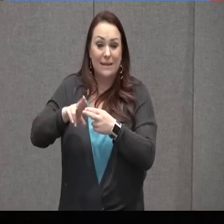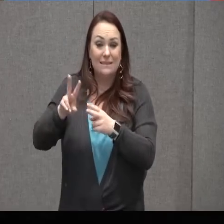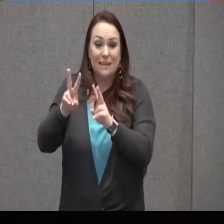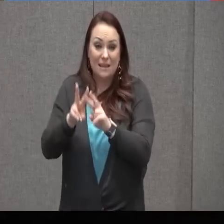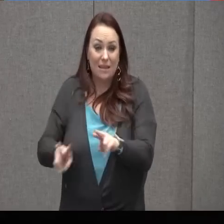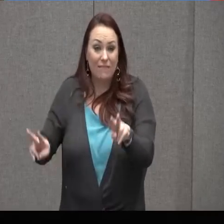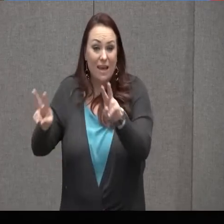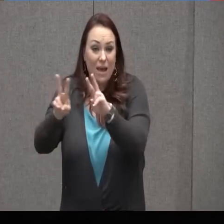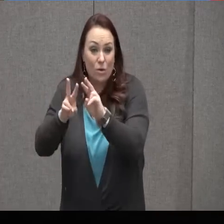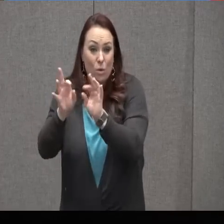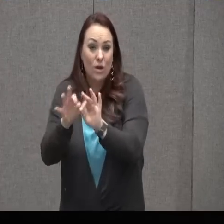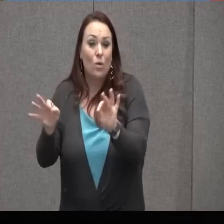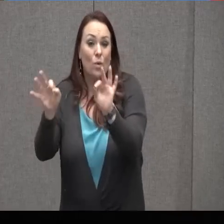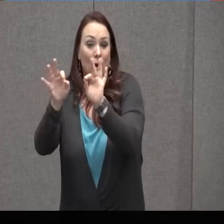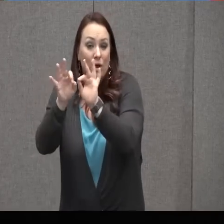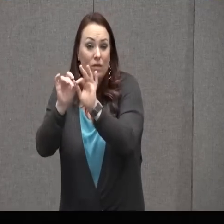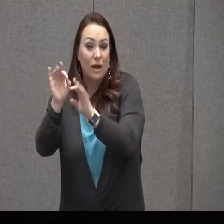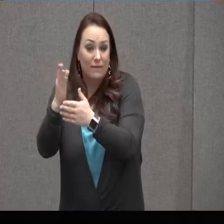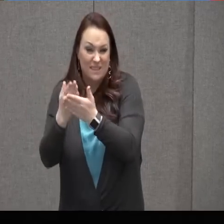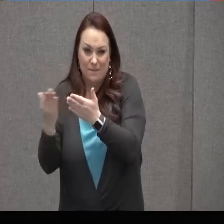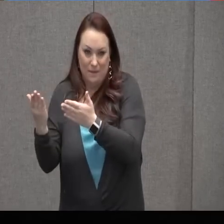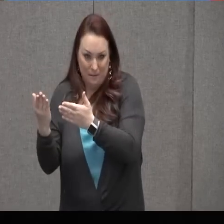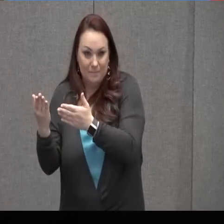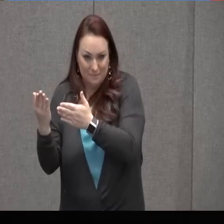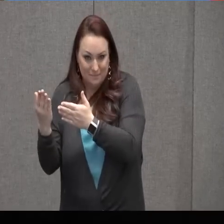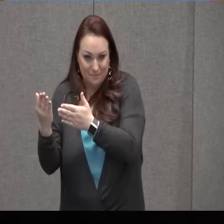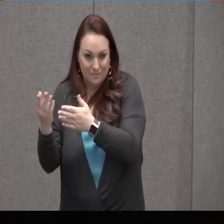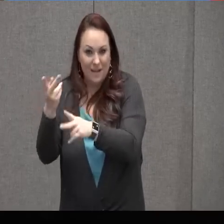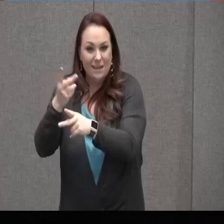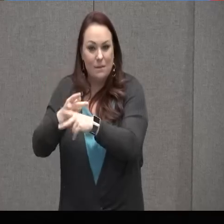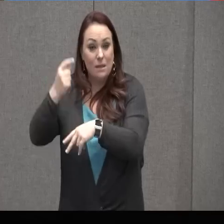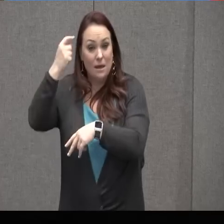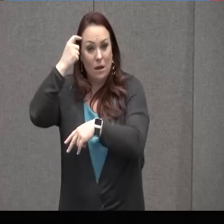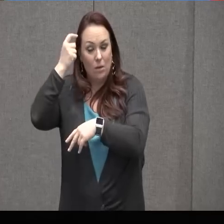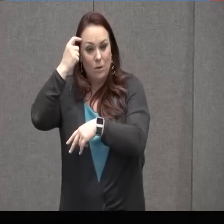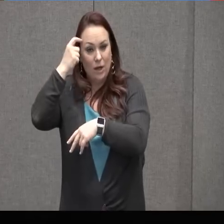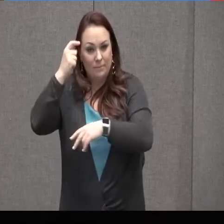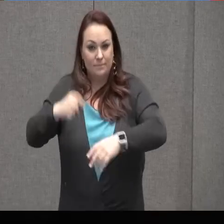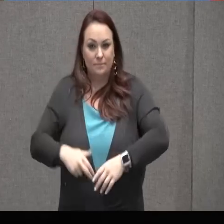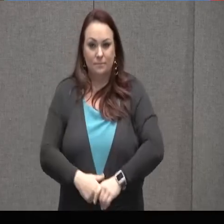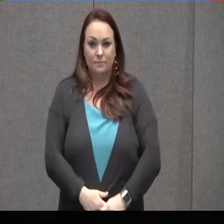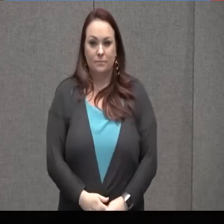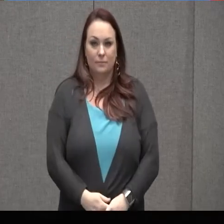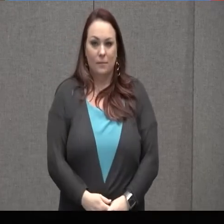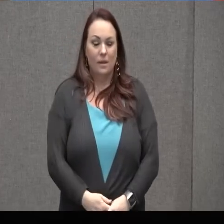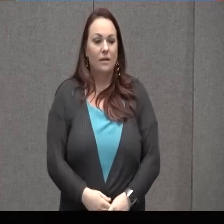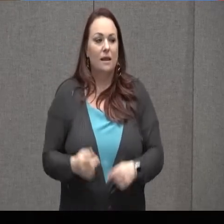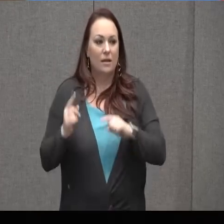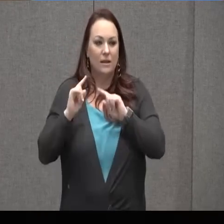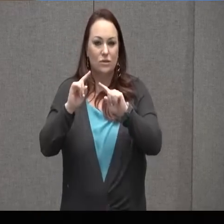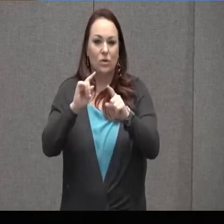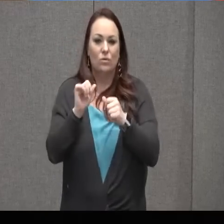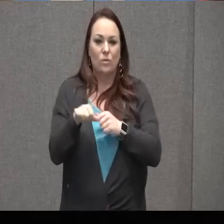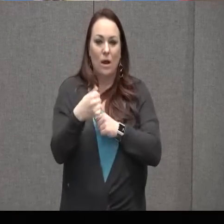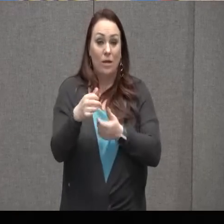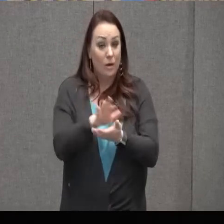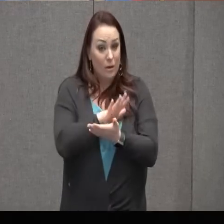value. Let's keep that in our brain and go over to our Freyer model